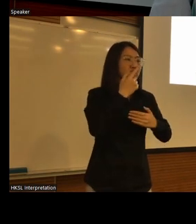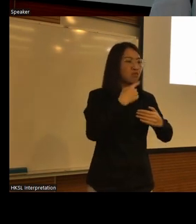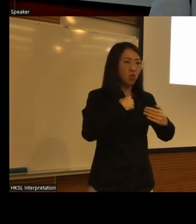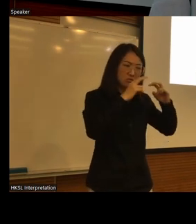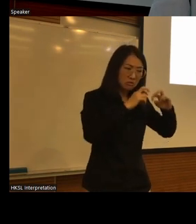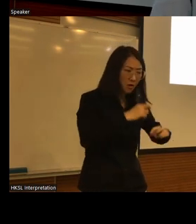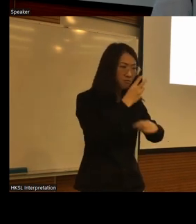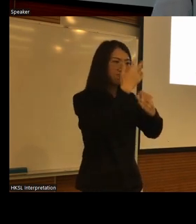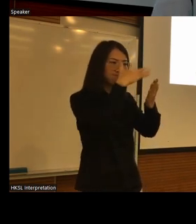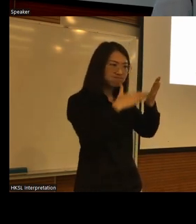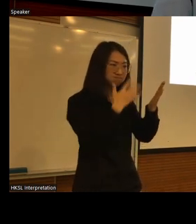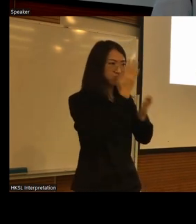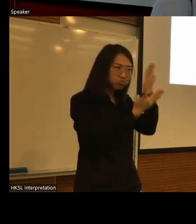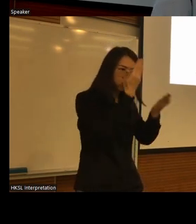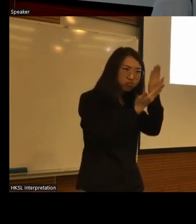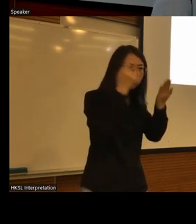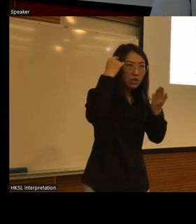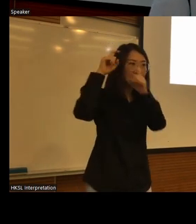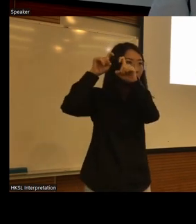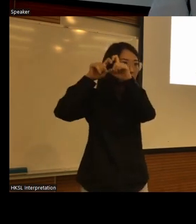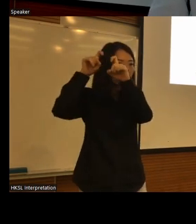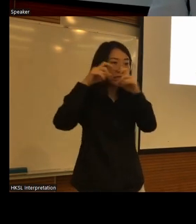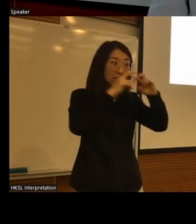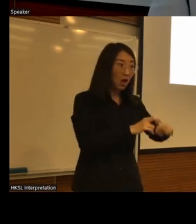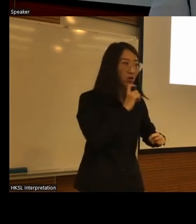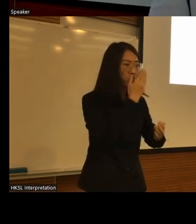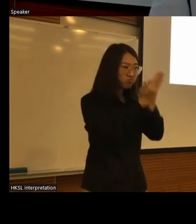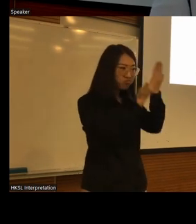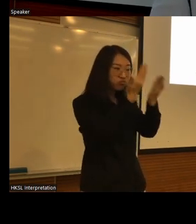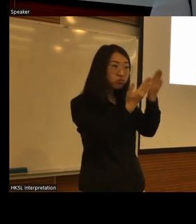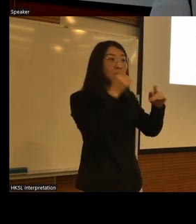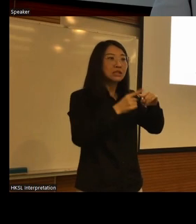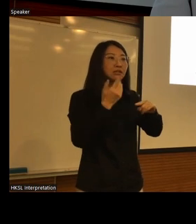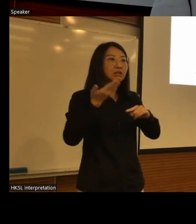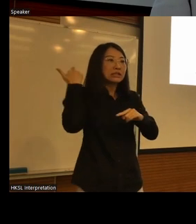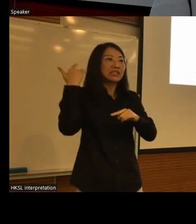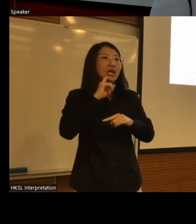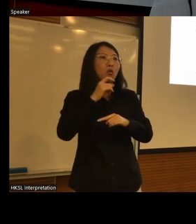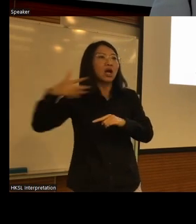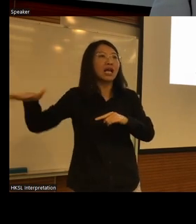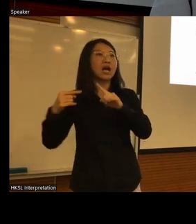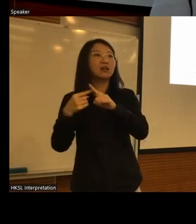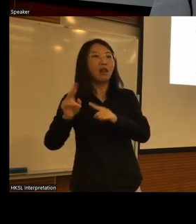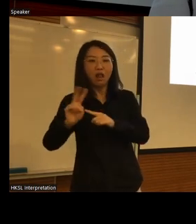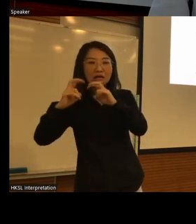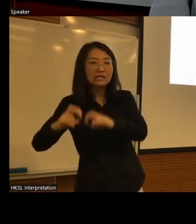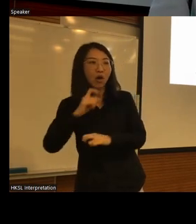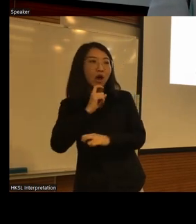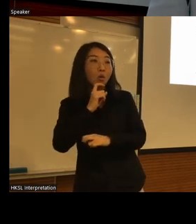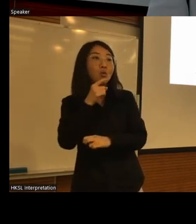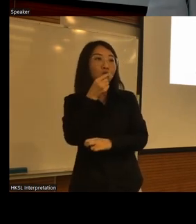the literature in cognitive psychology, that this indeed was also an idea that cognitive scientists